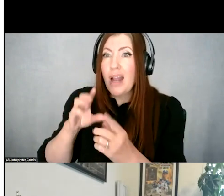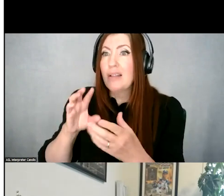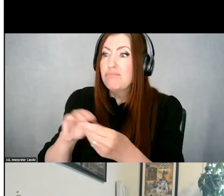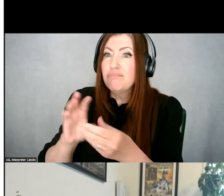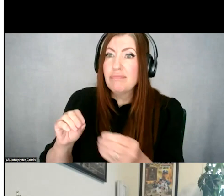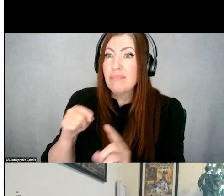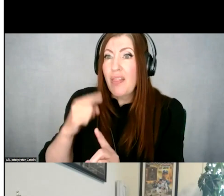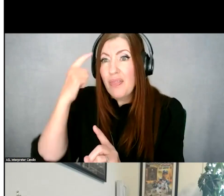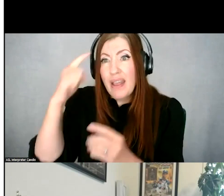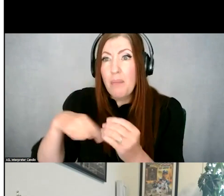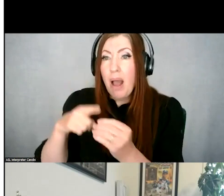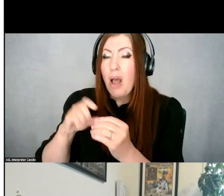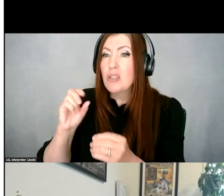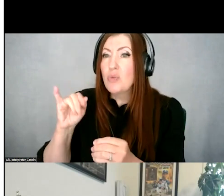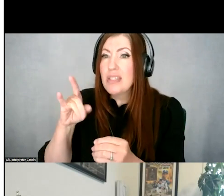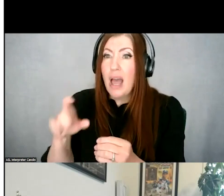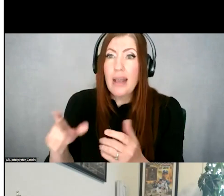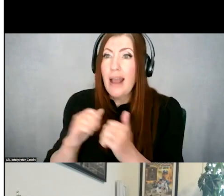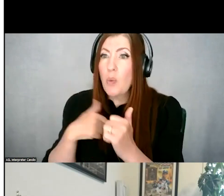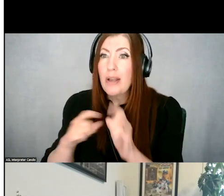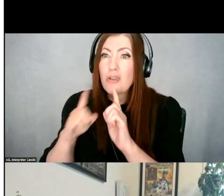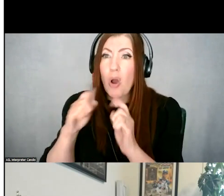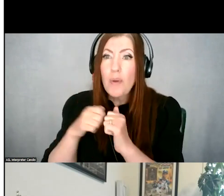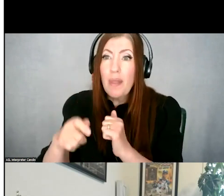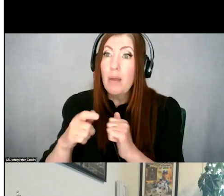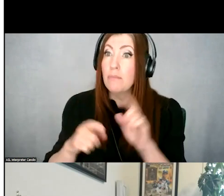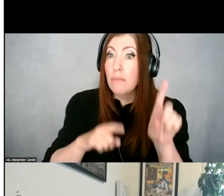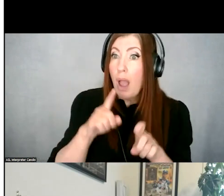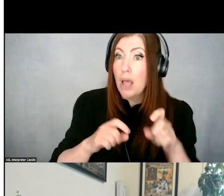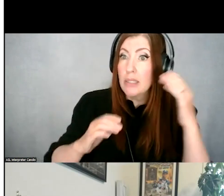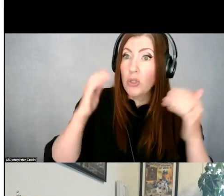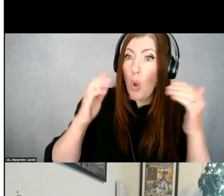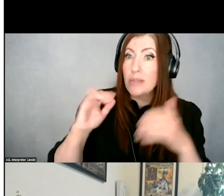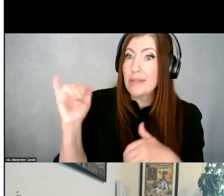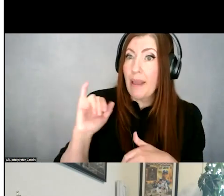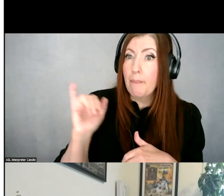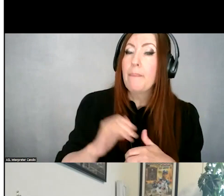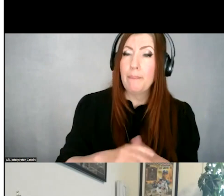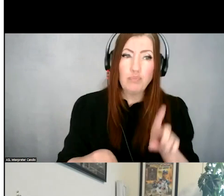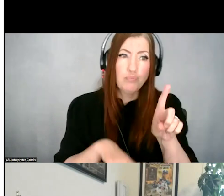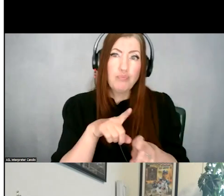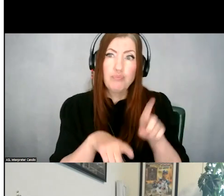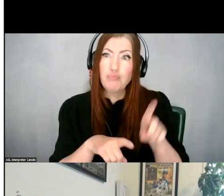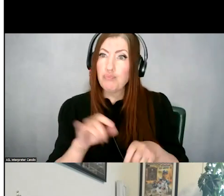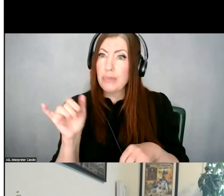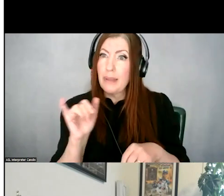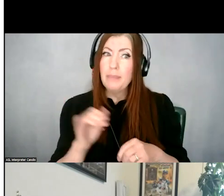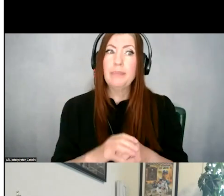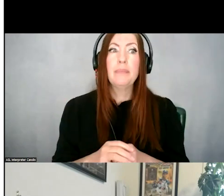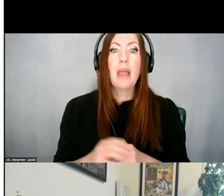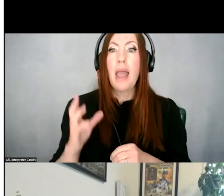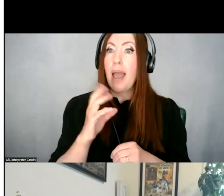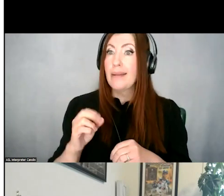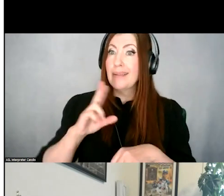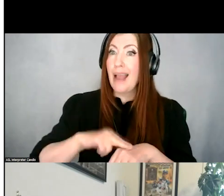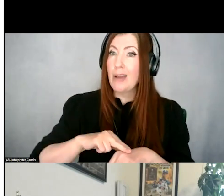about suicide? And then we also talk to adults and ask the same sorts of questions. And on a